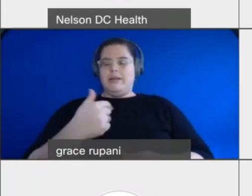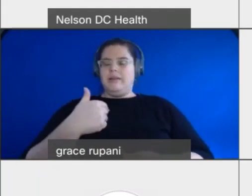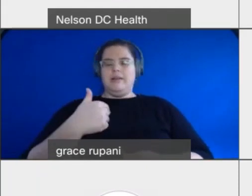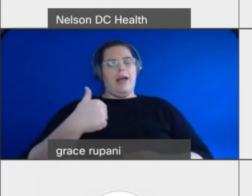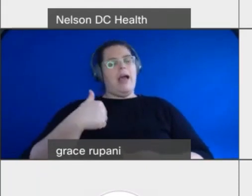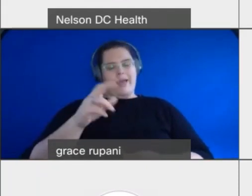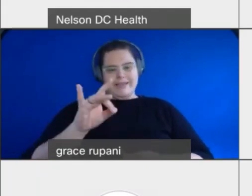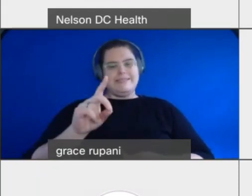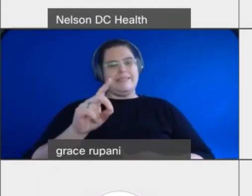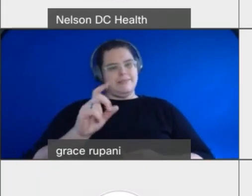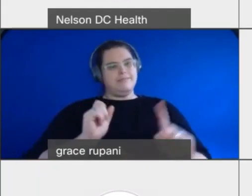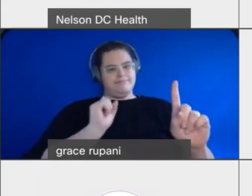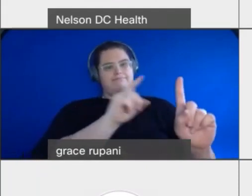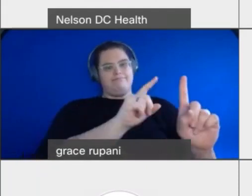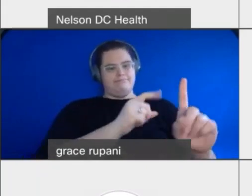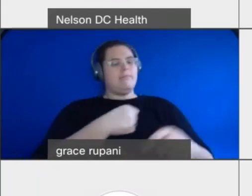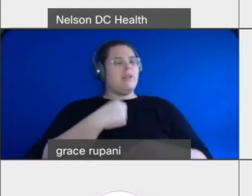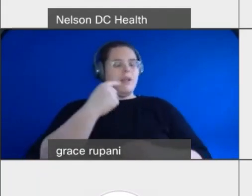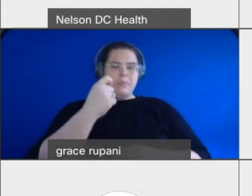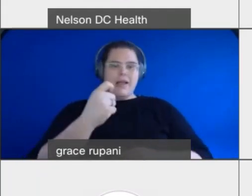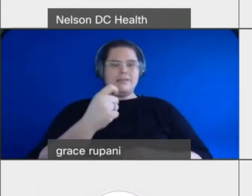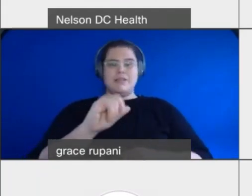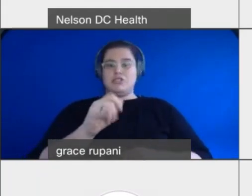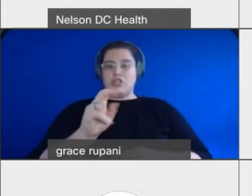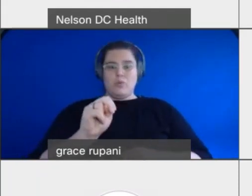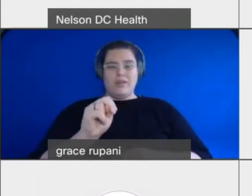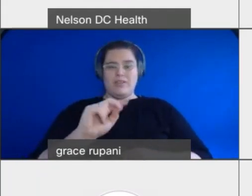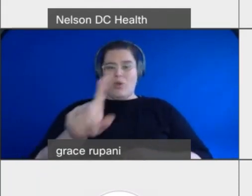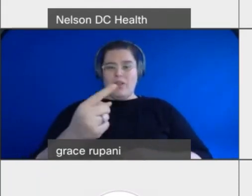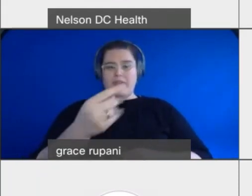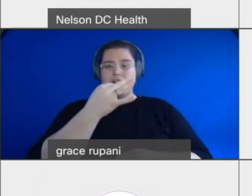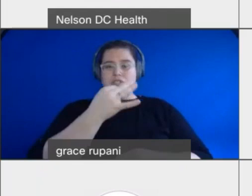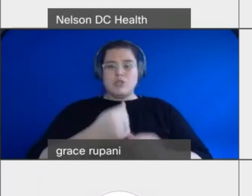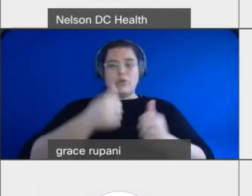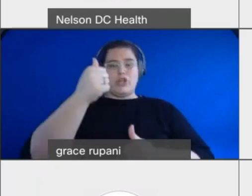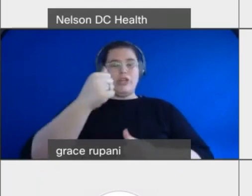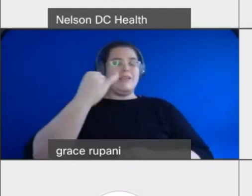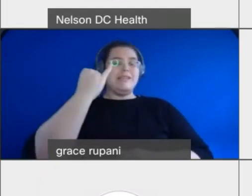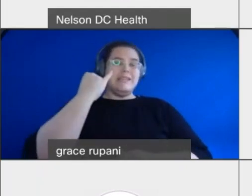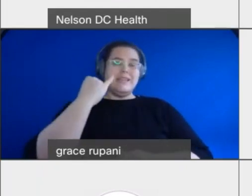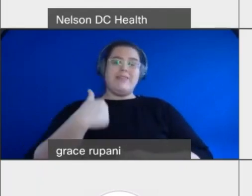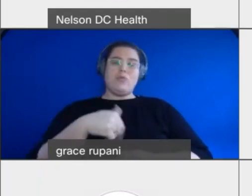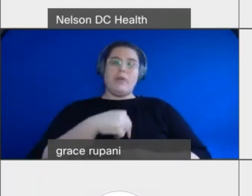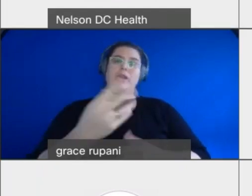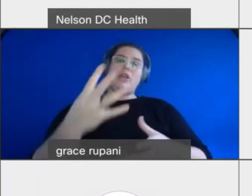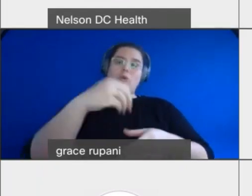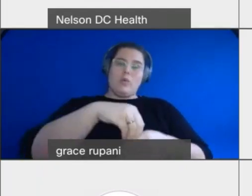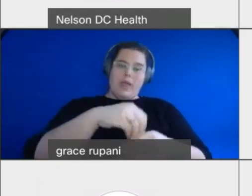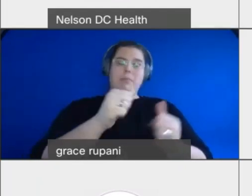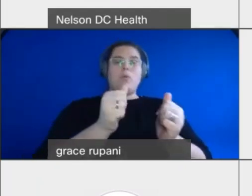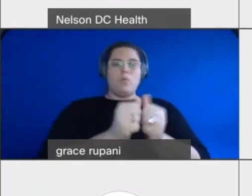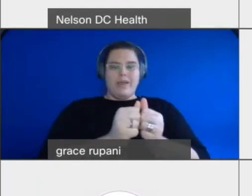the only thing we could do sooner than January would have been to have included them with the people in ICF